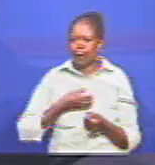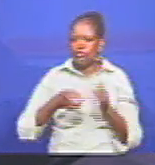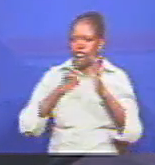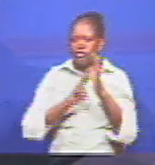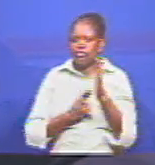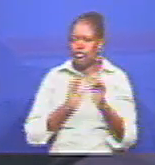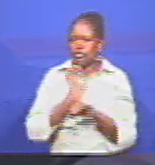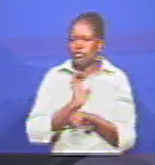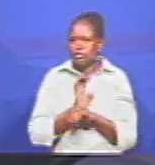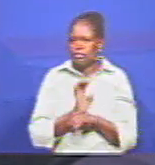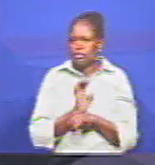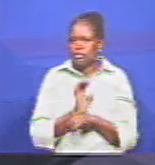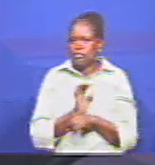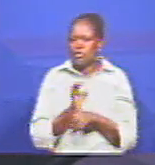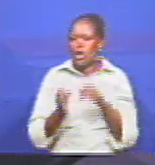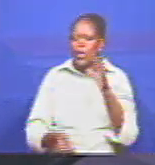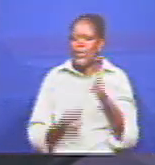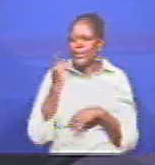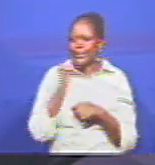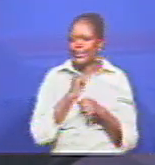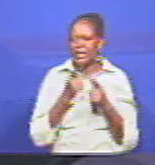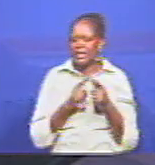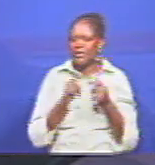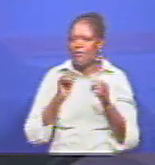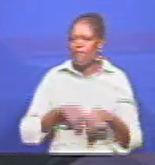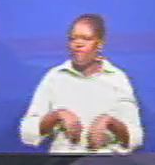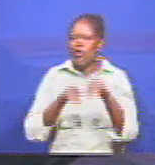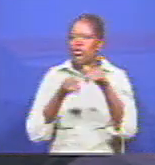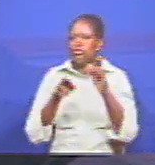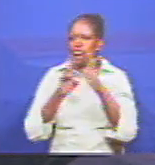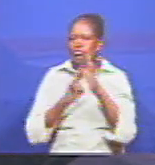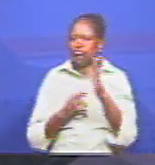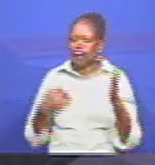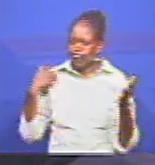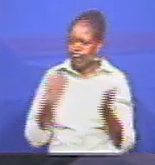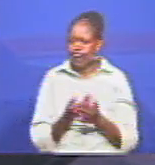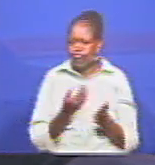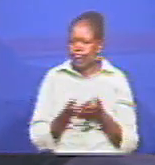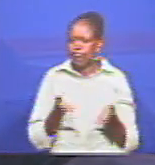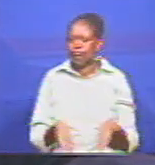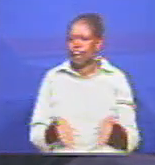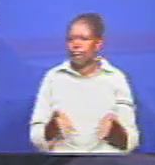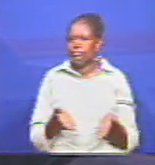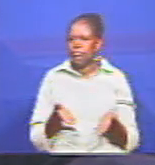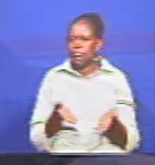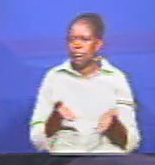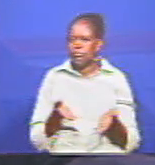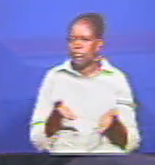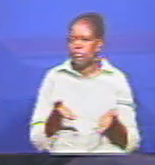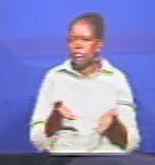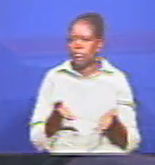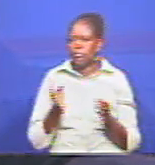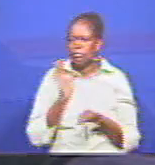yes. Were established, mm-hmm. and we are still following those rules up to the present day. Mm-hmm. So it is a